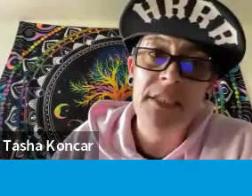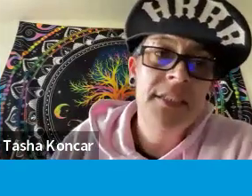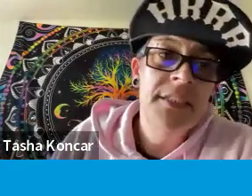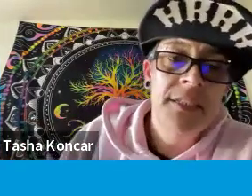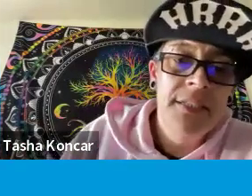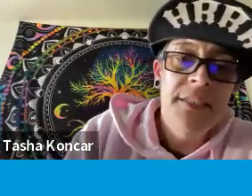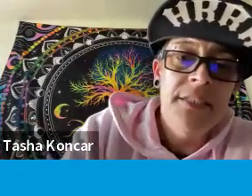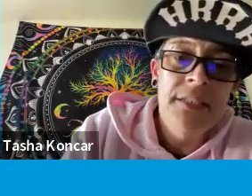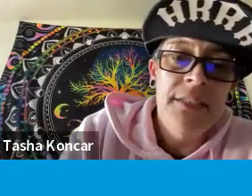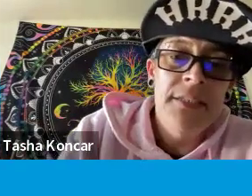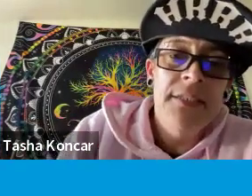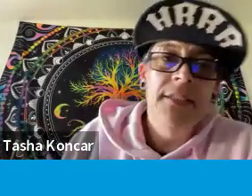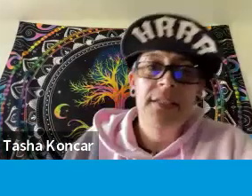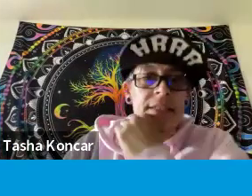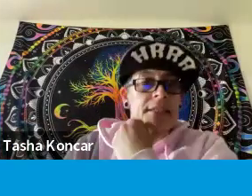misinterpretation?